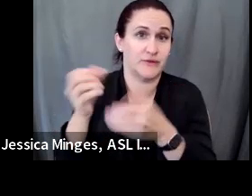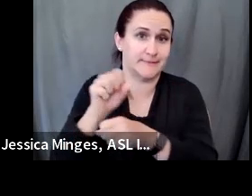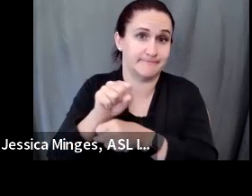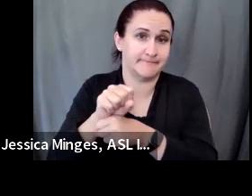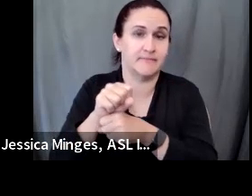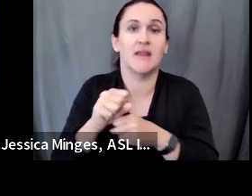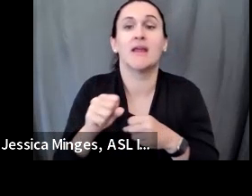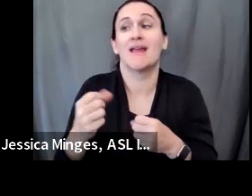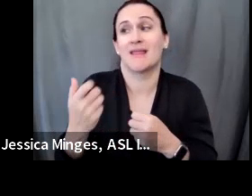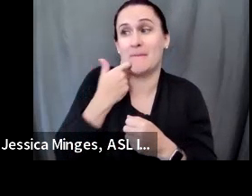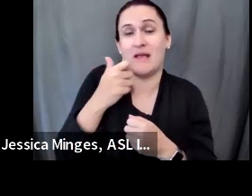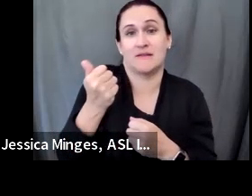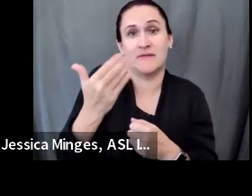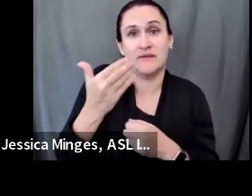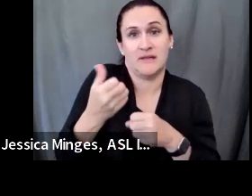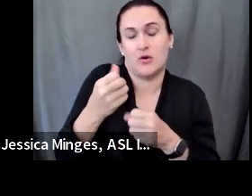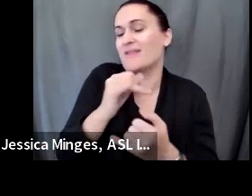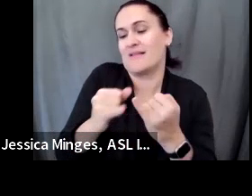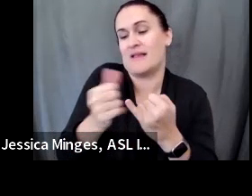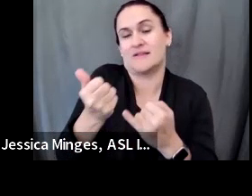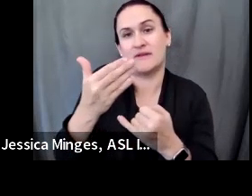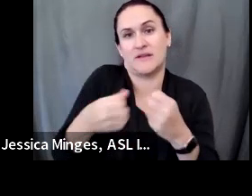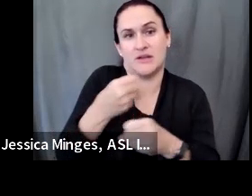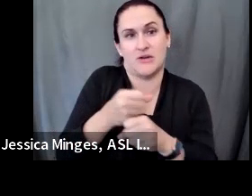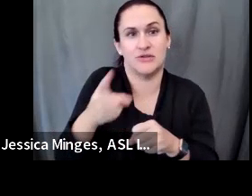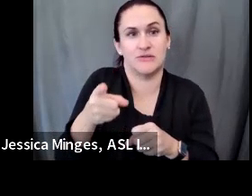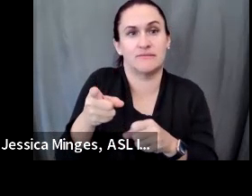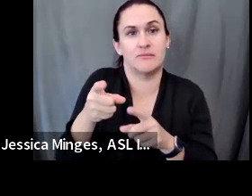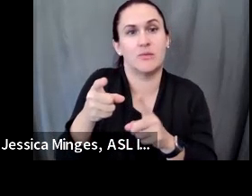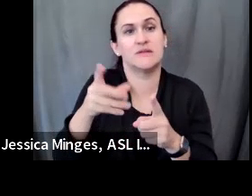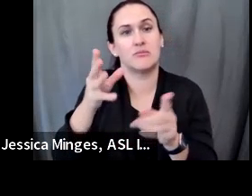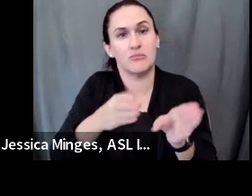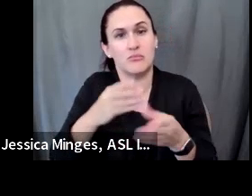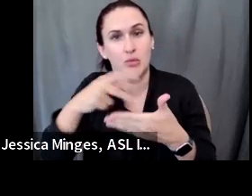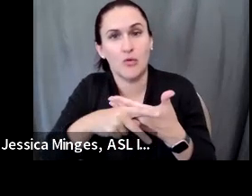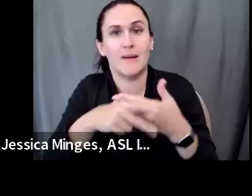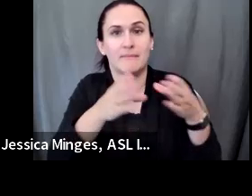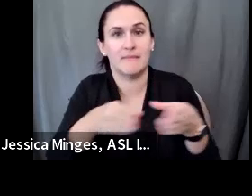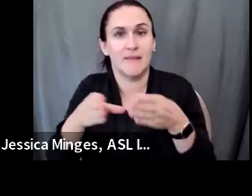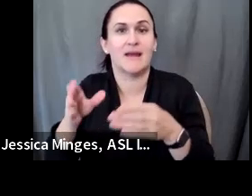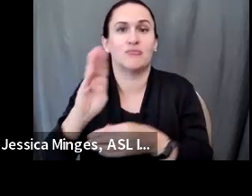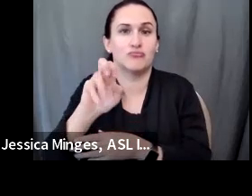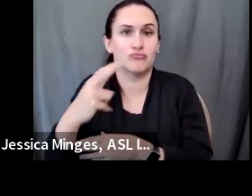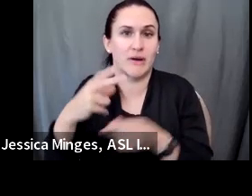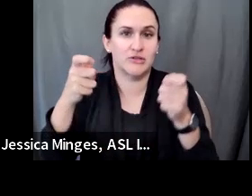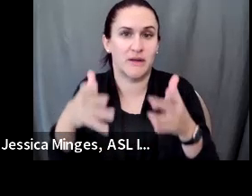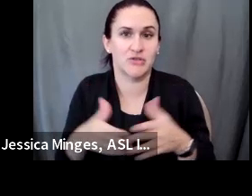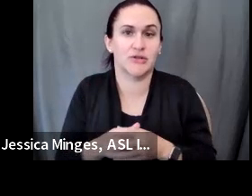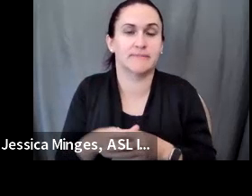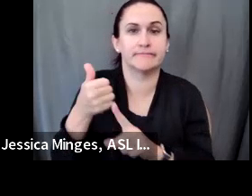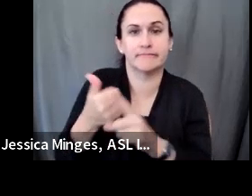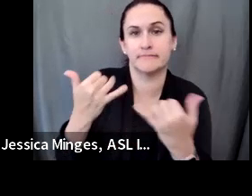spending the last 15 years of it as an agency's program planning and development branch manager. He currently